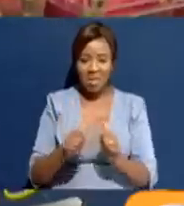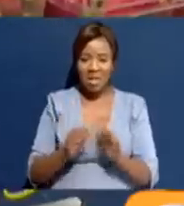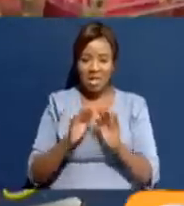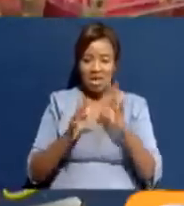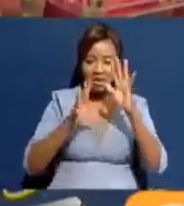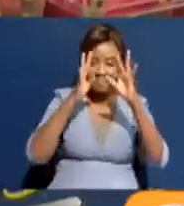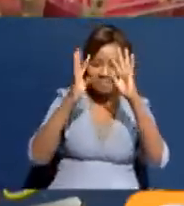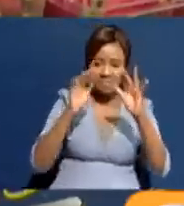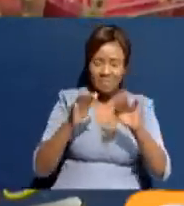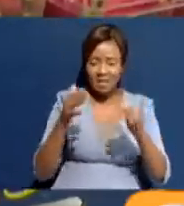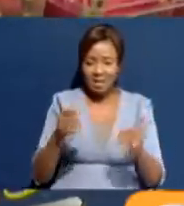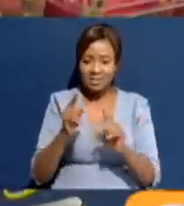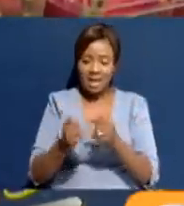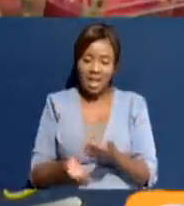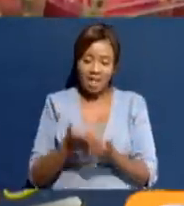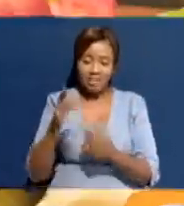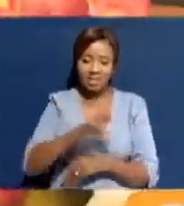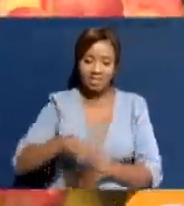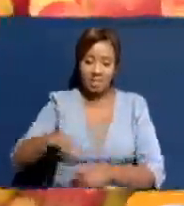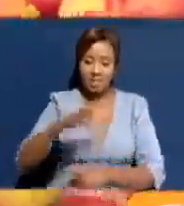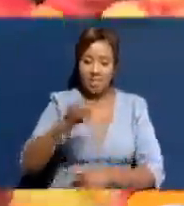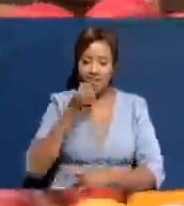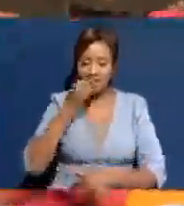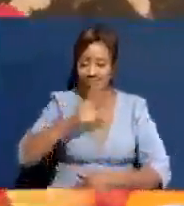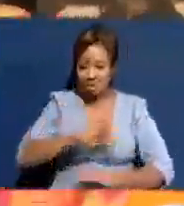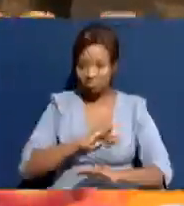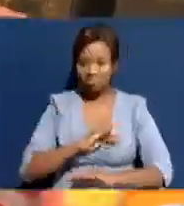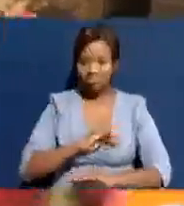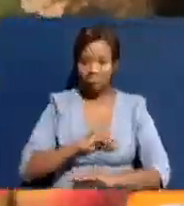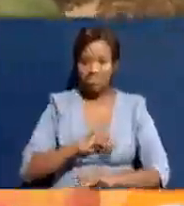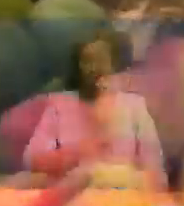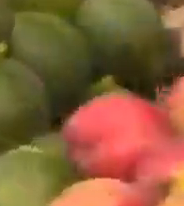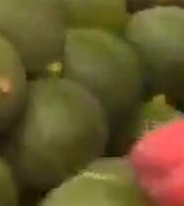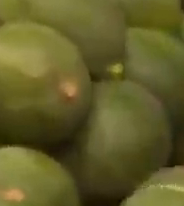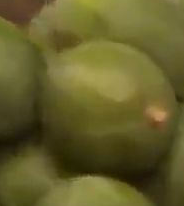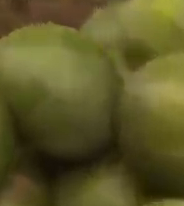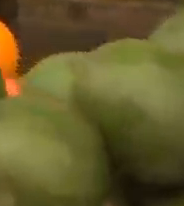that have made the country food secure with surplus to exports.